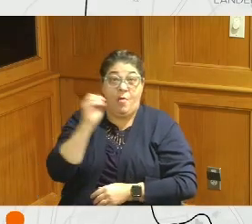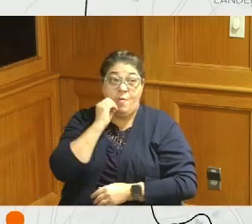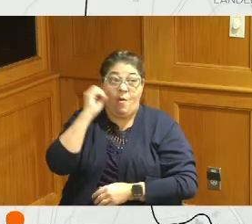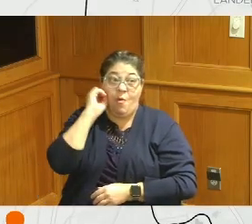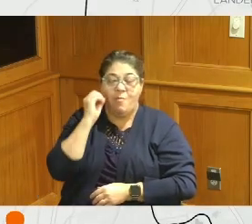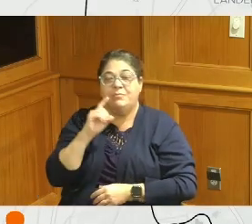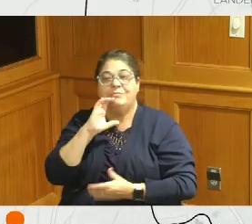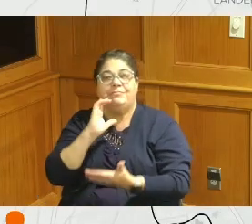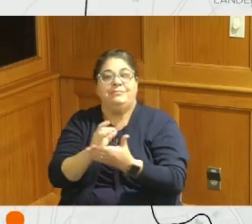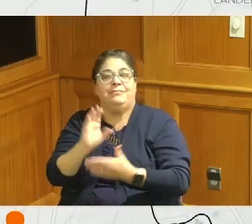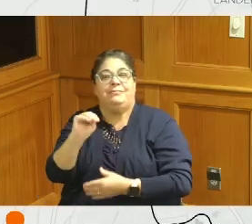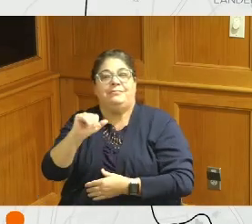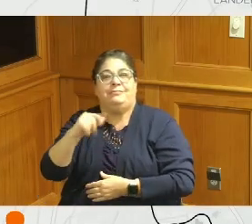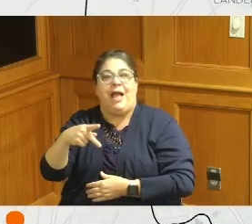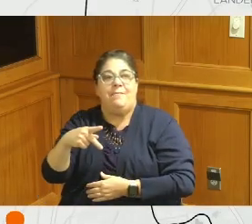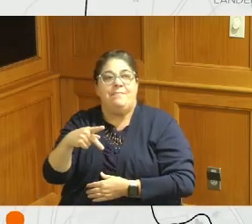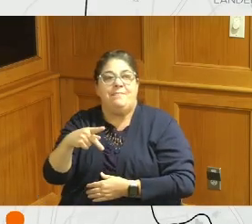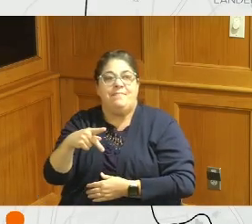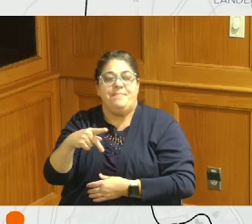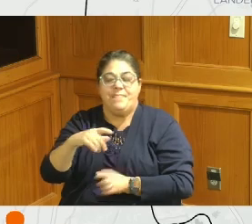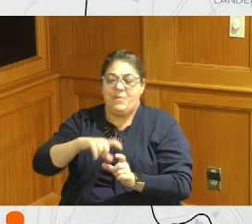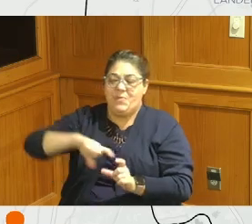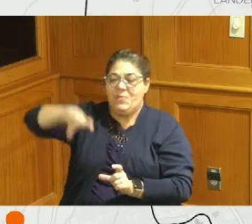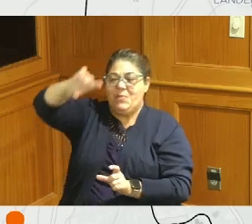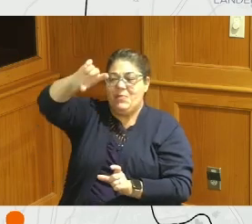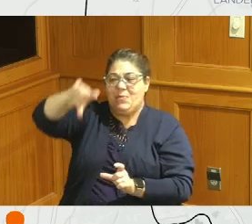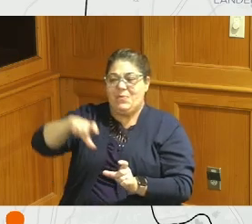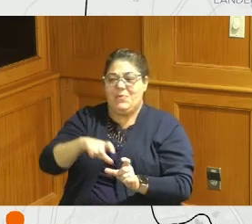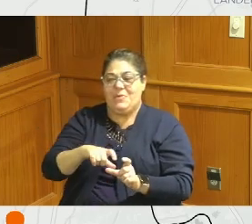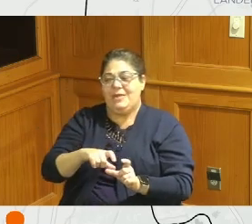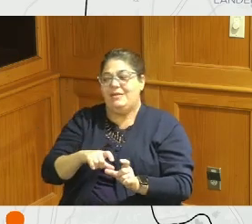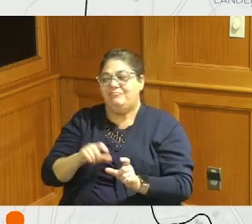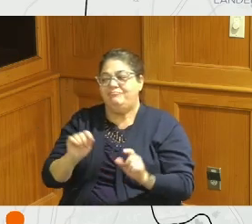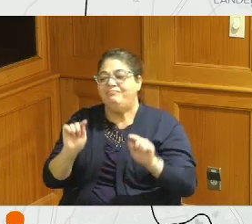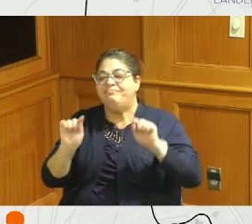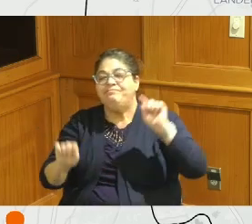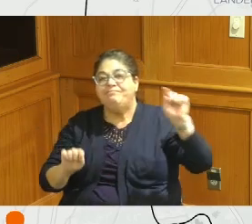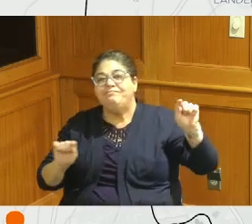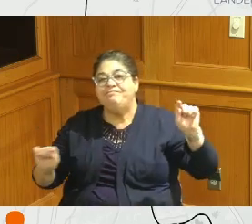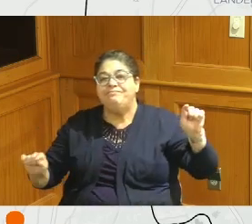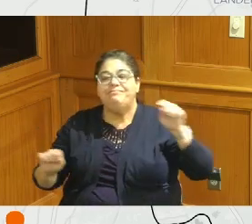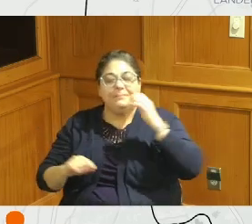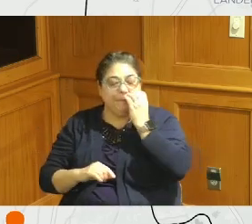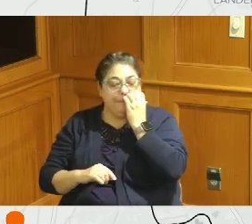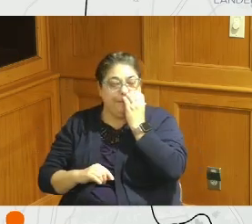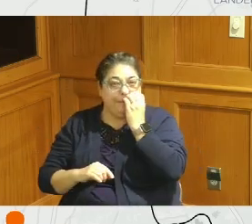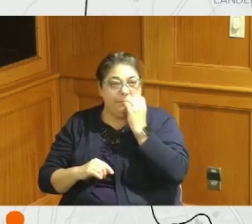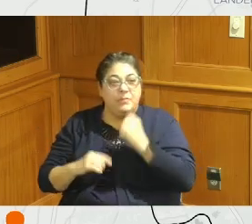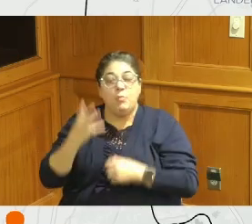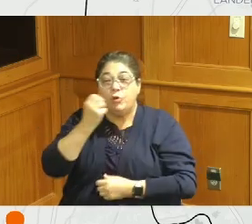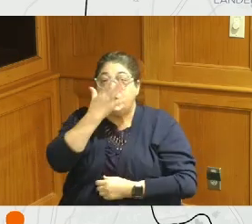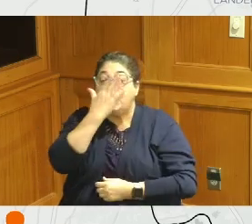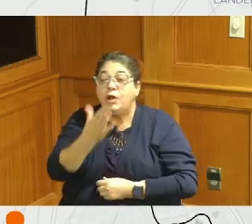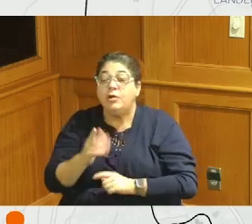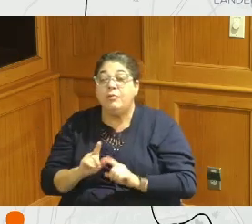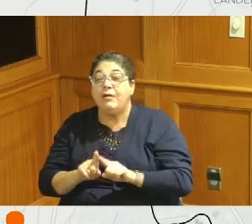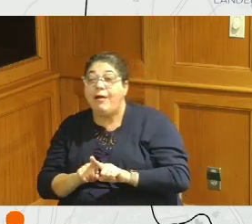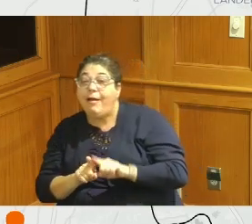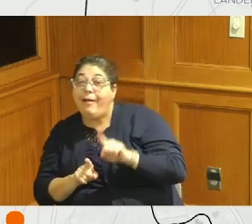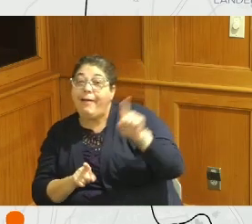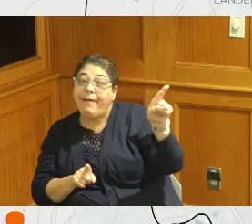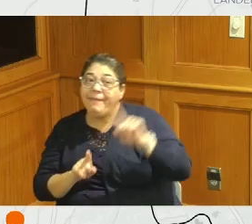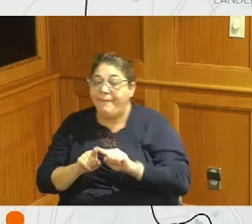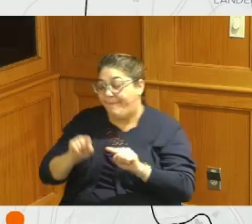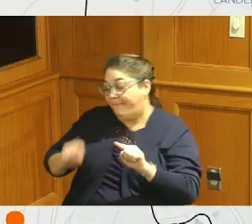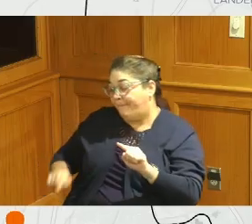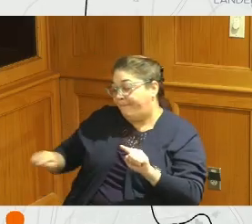these homeowners? You could see on this map that we have a summary of the program's footprint. We had a pretty good reach, right? We managed to touch a lot